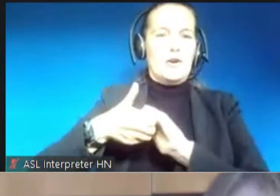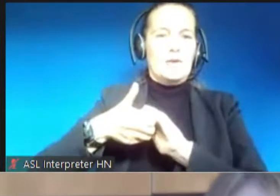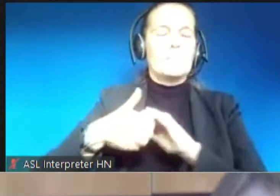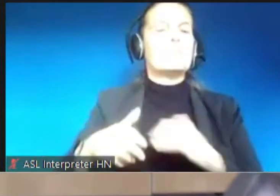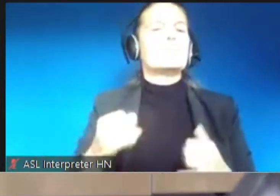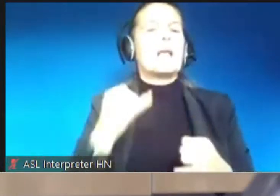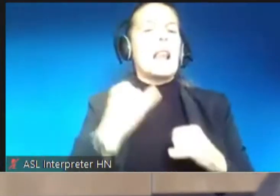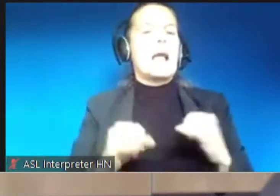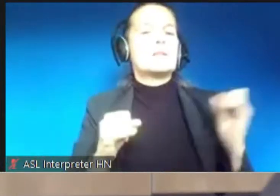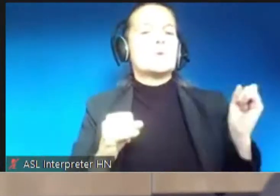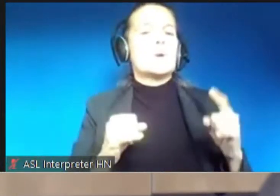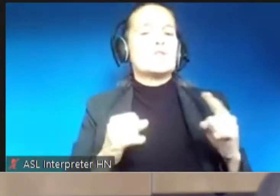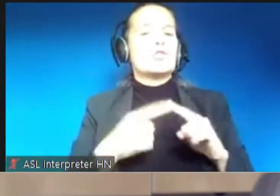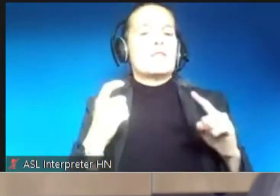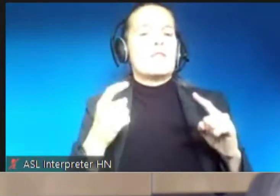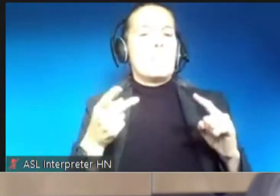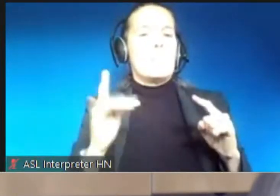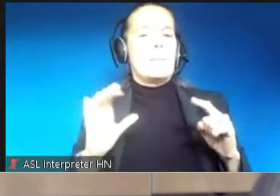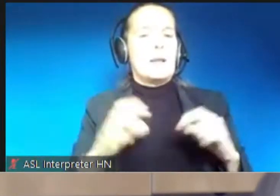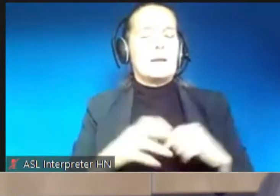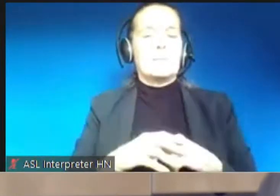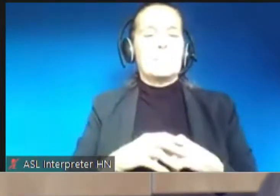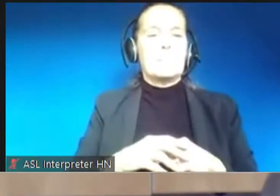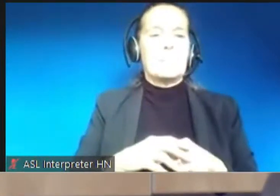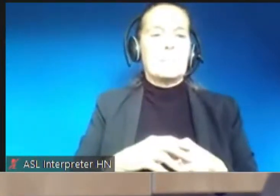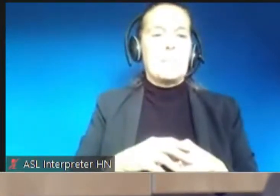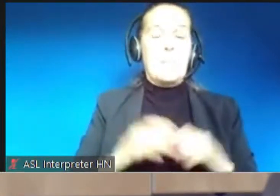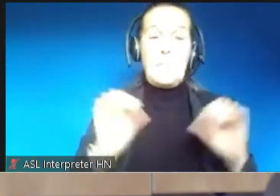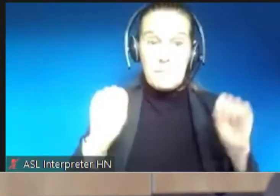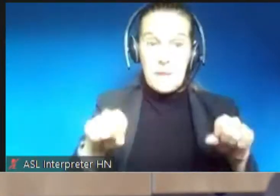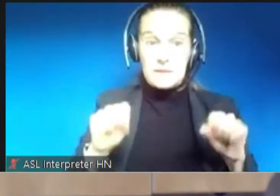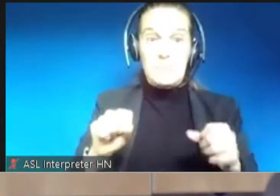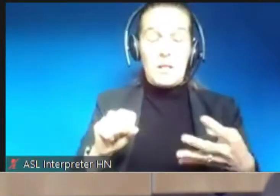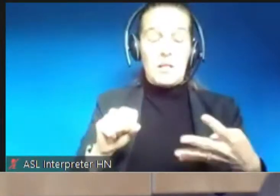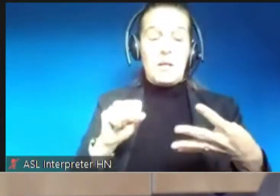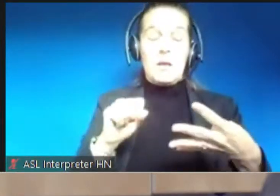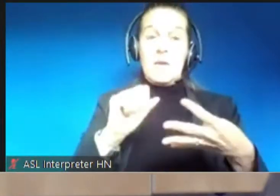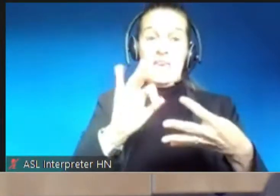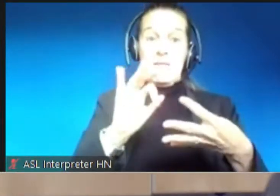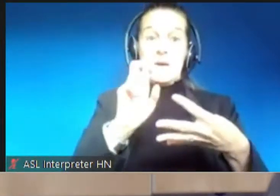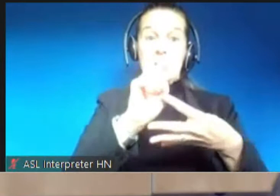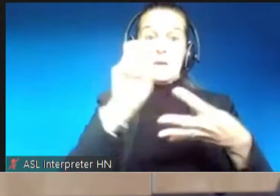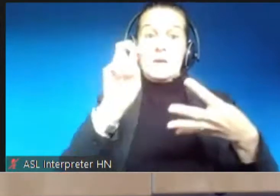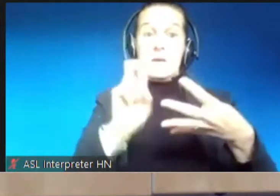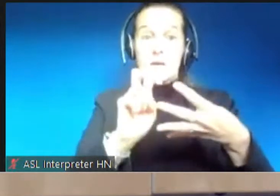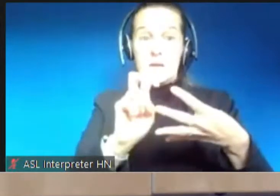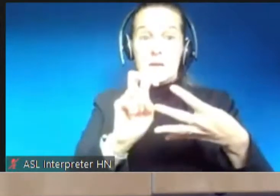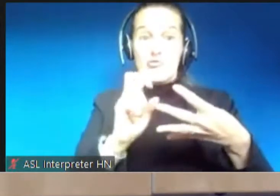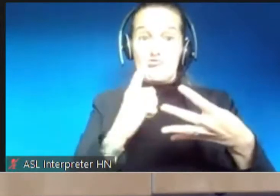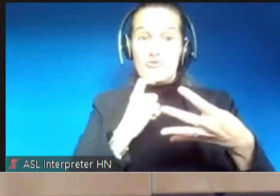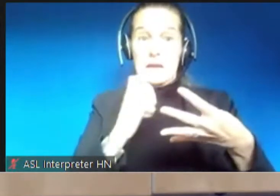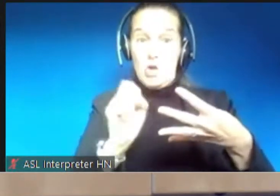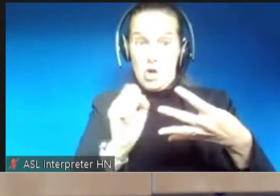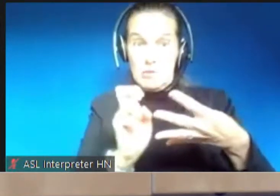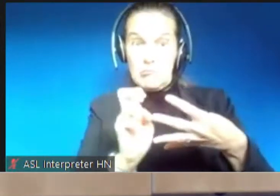question from the public. Is it possible to move back a tier, and what would need to happen for that to